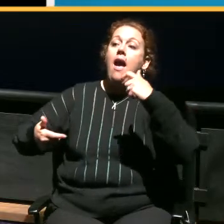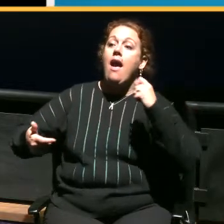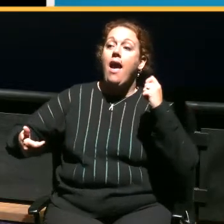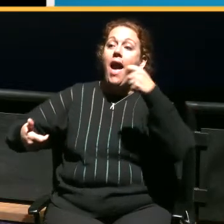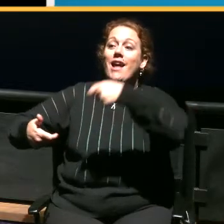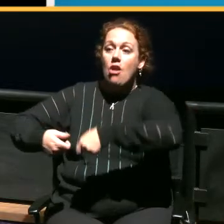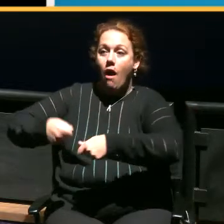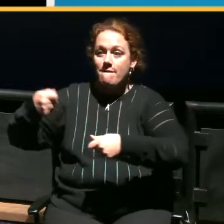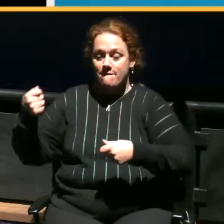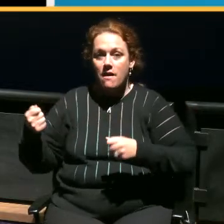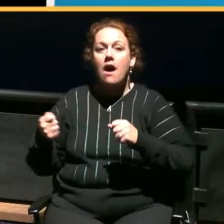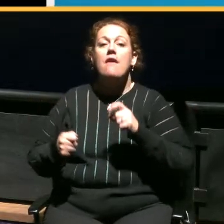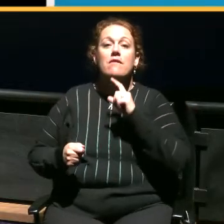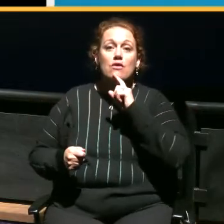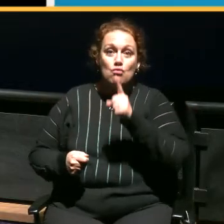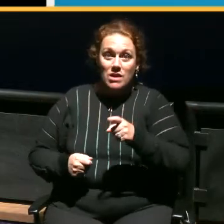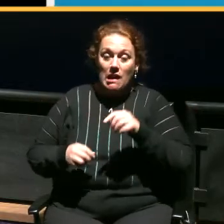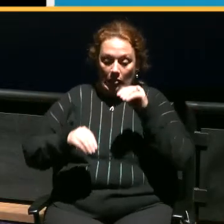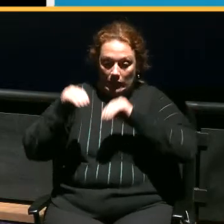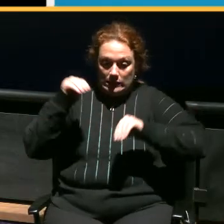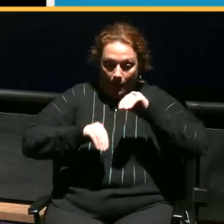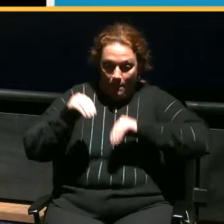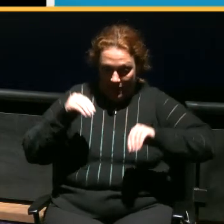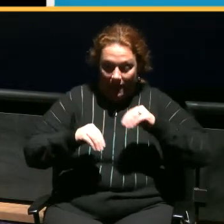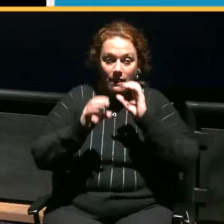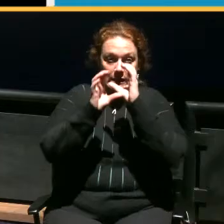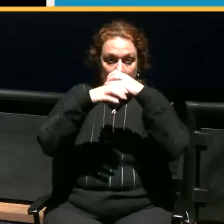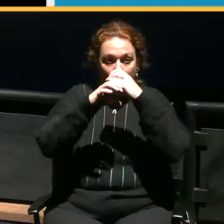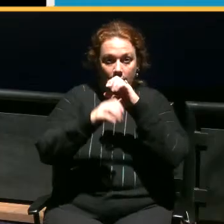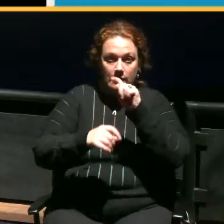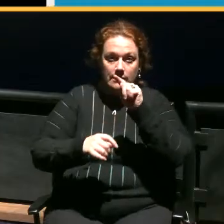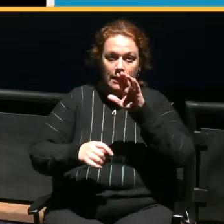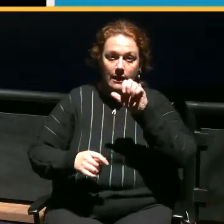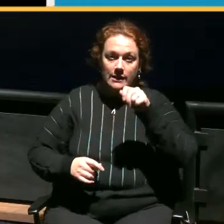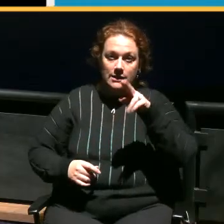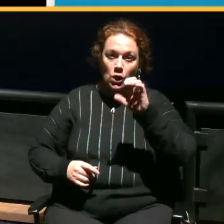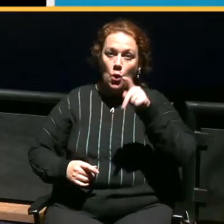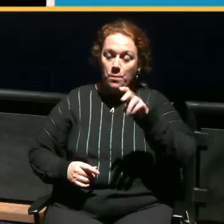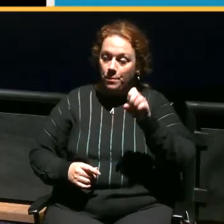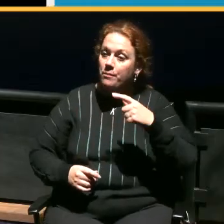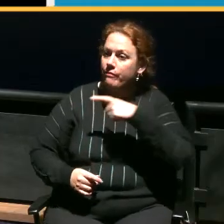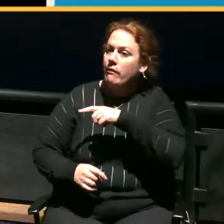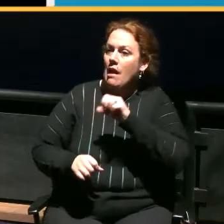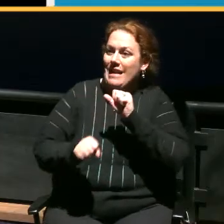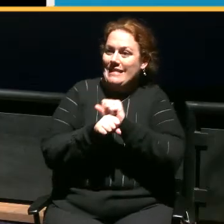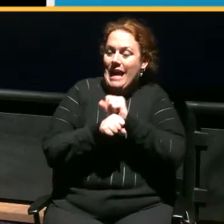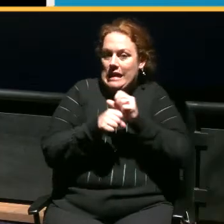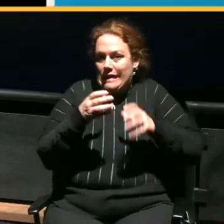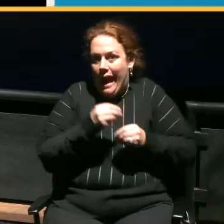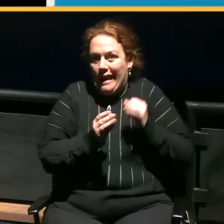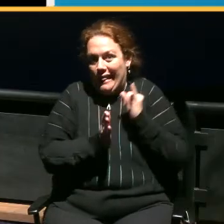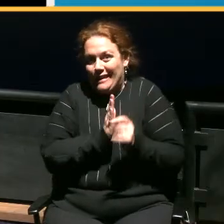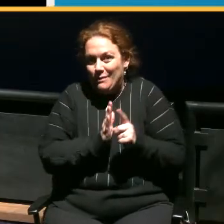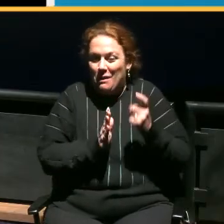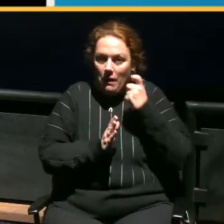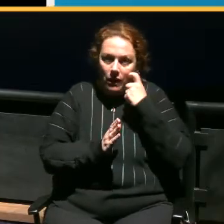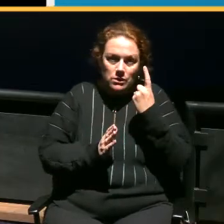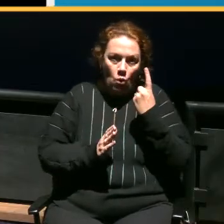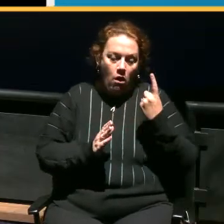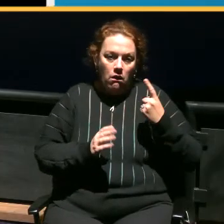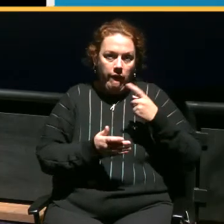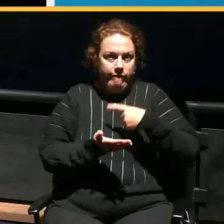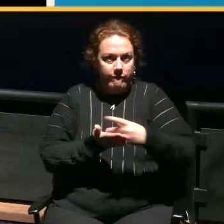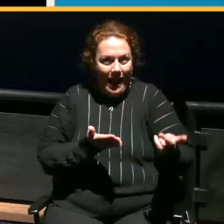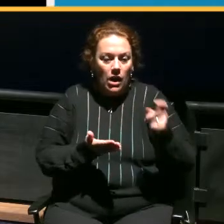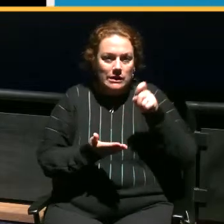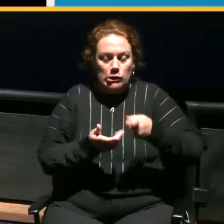wheel assembly, which helped point the telescope. This was a task that was added kind of late because one of them failed. We